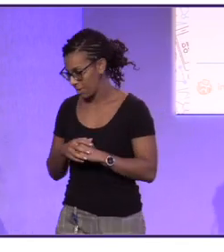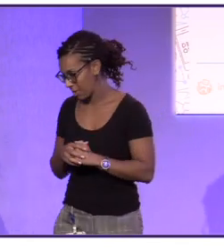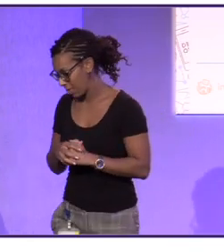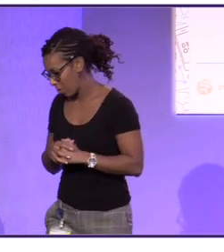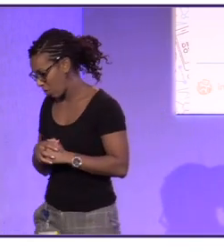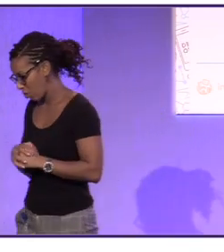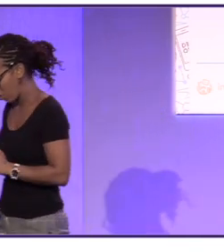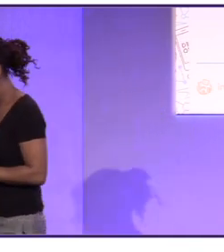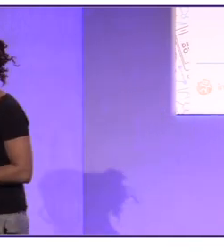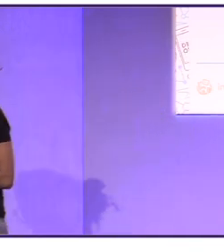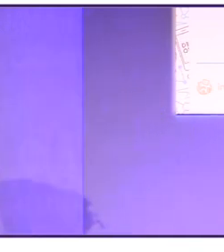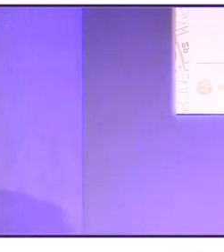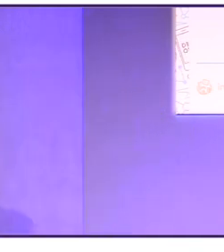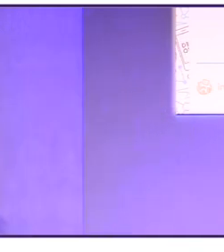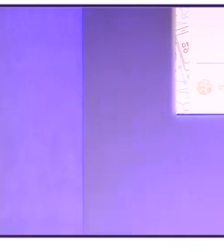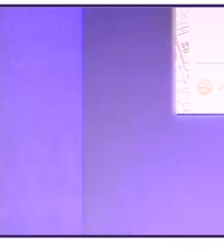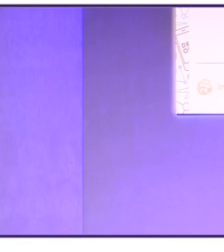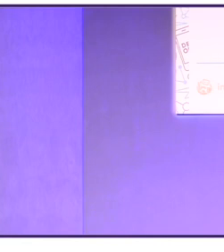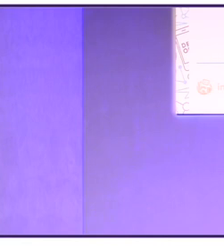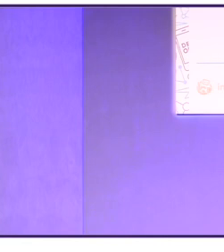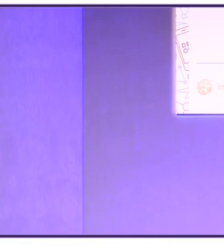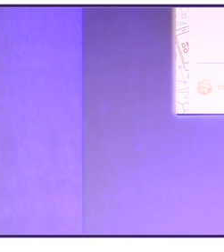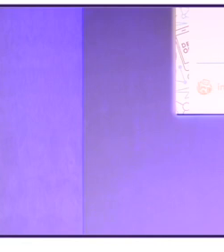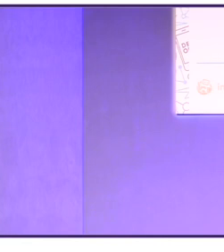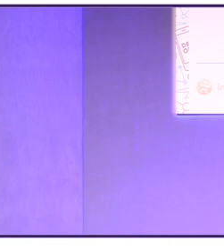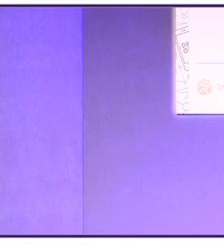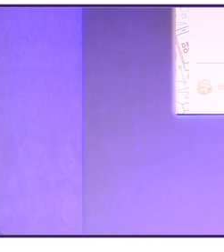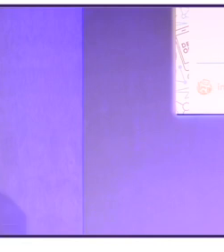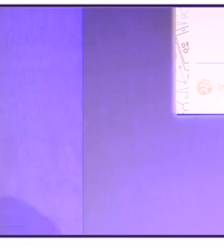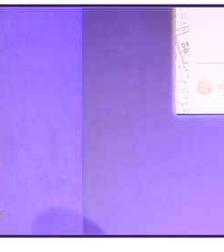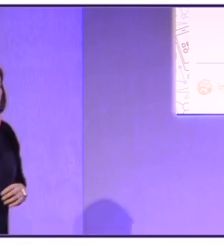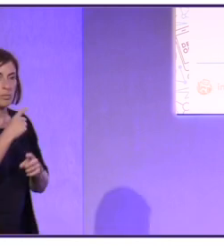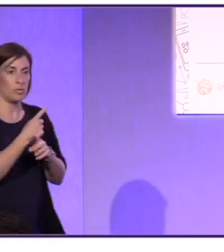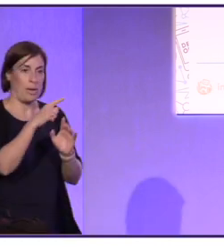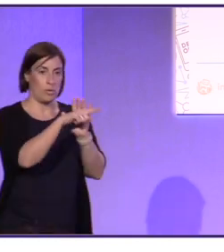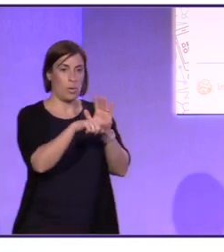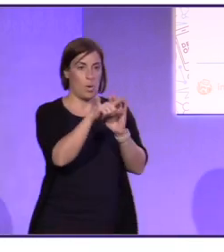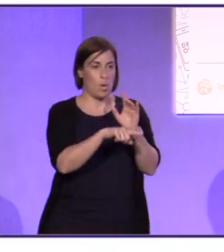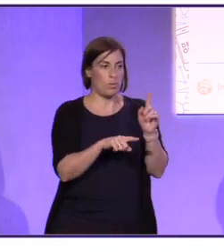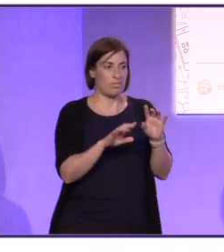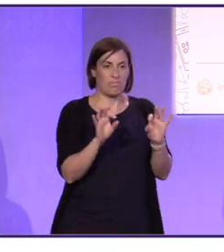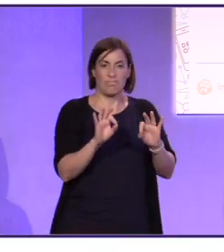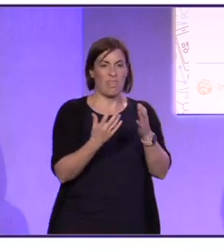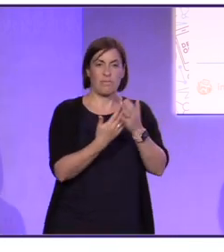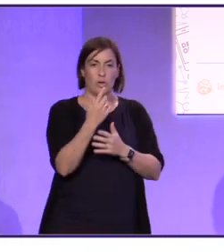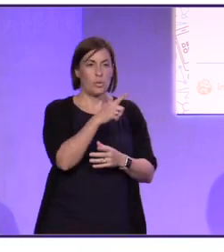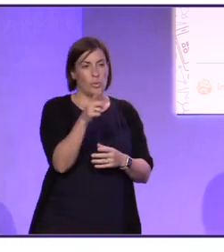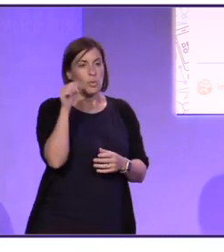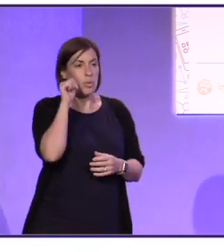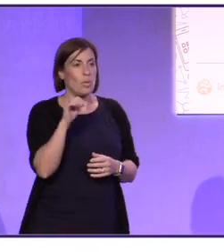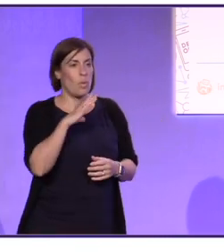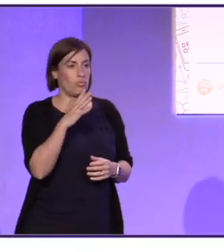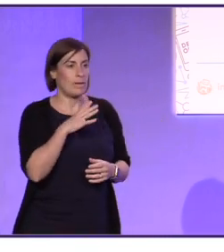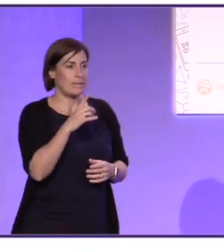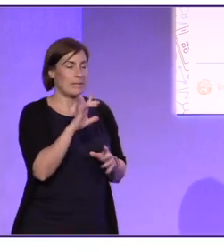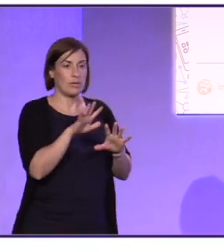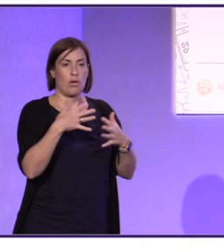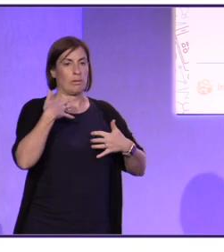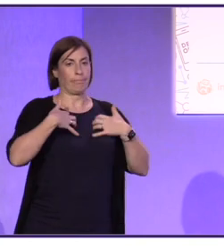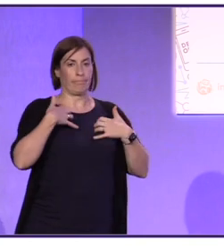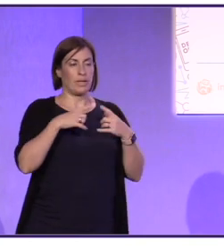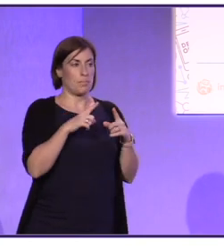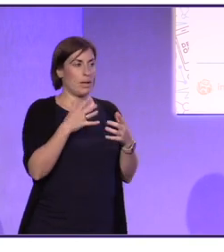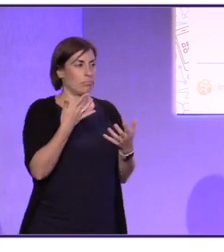code, and you all know this. So again, these examples, they are not new. They are not exciting. It's just common sense to